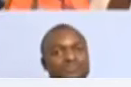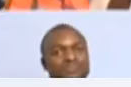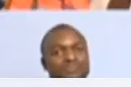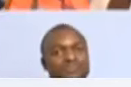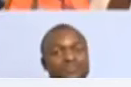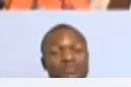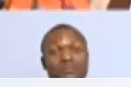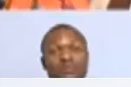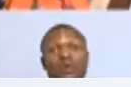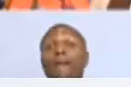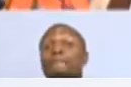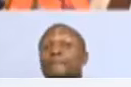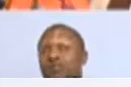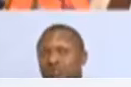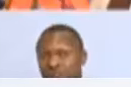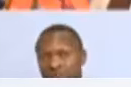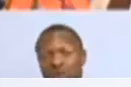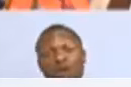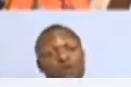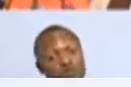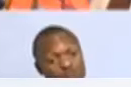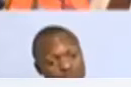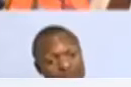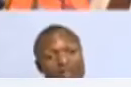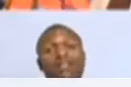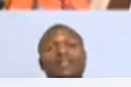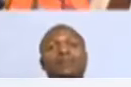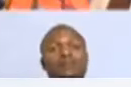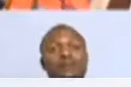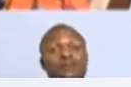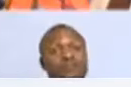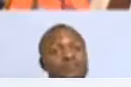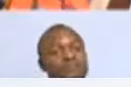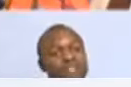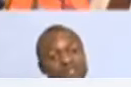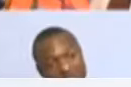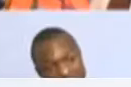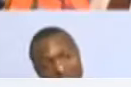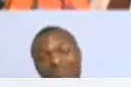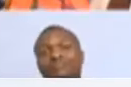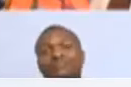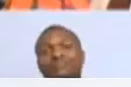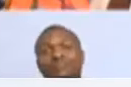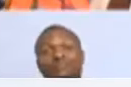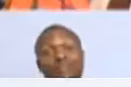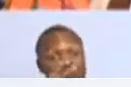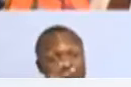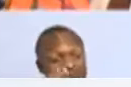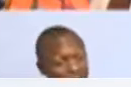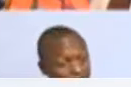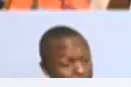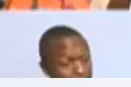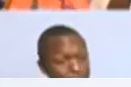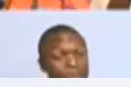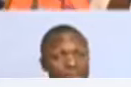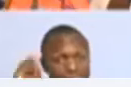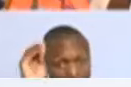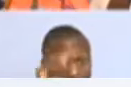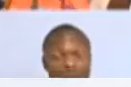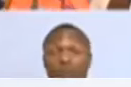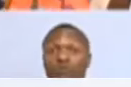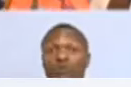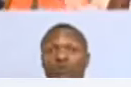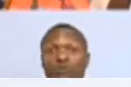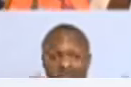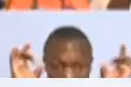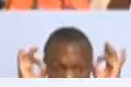platform. You break the law, you're on your own. You have seen countries that have been put on flames because